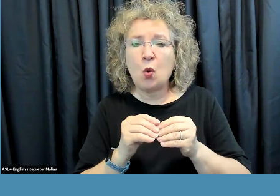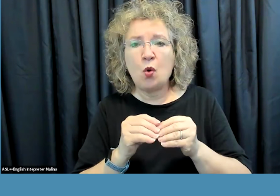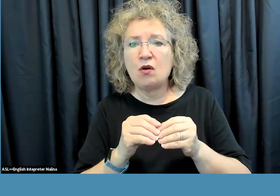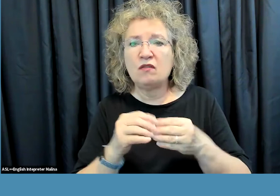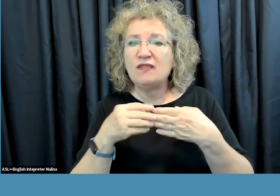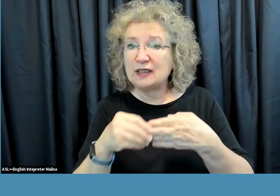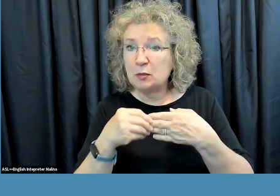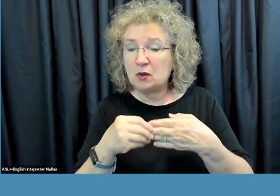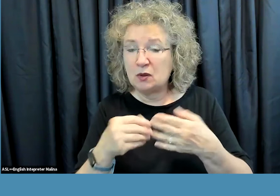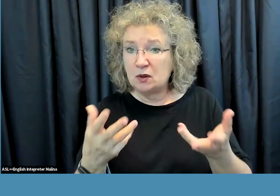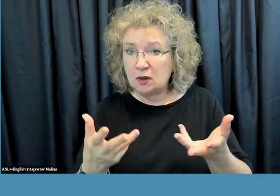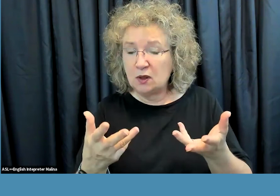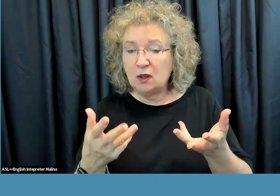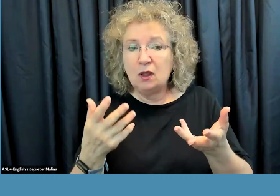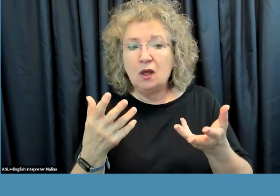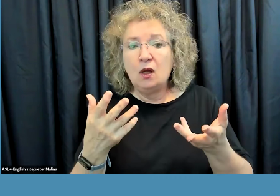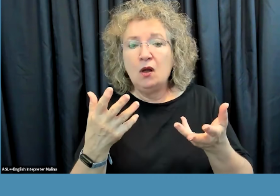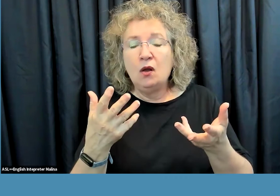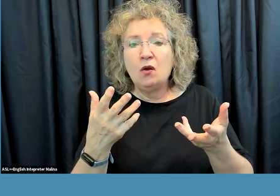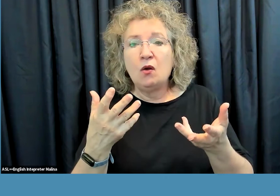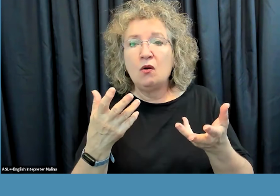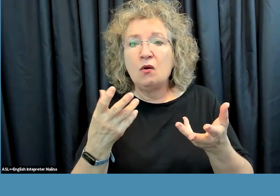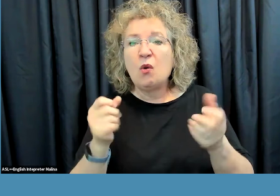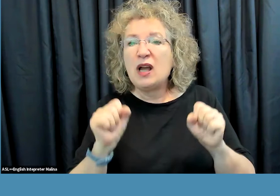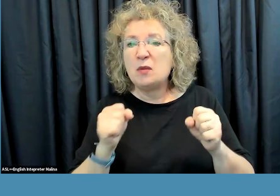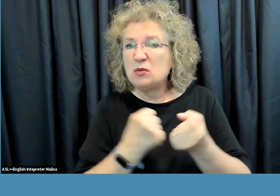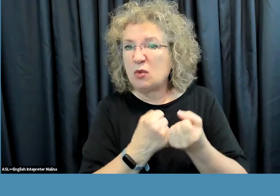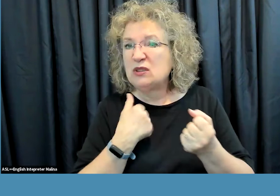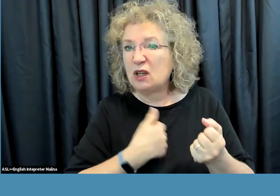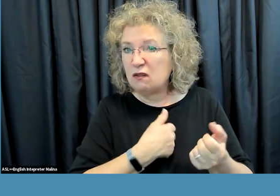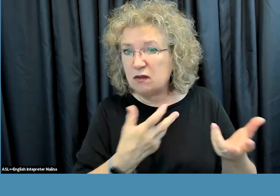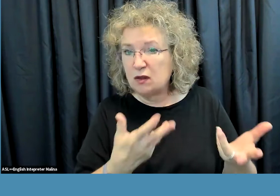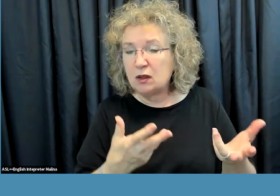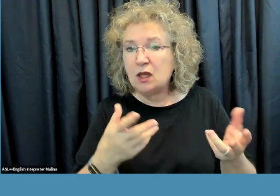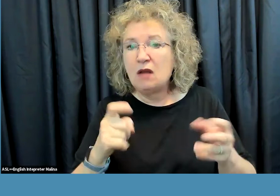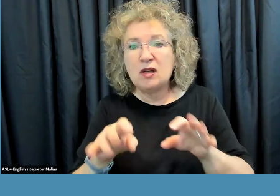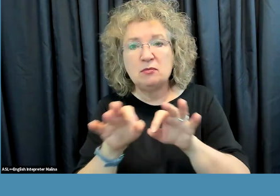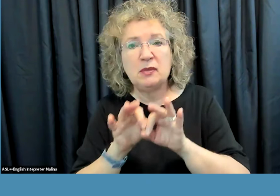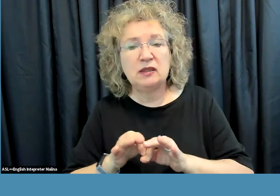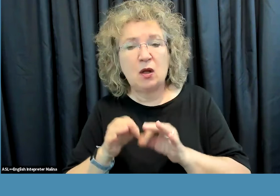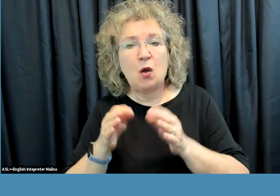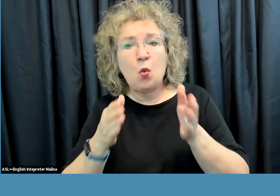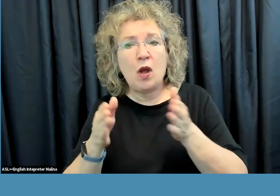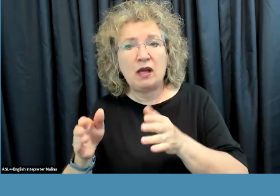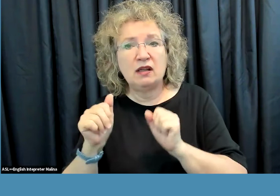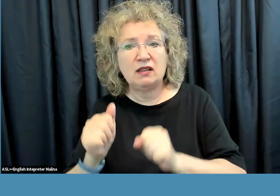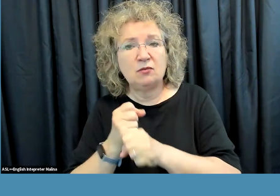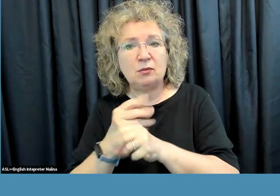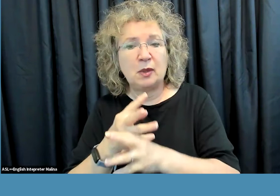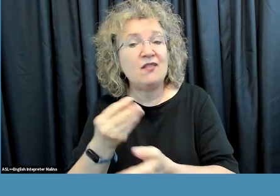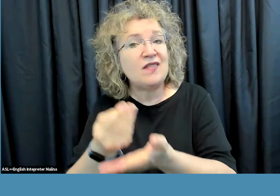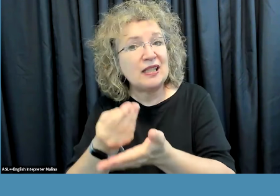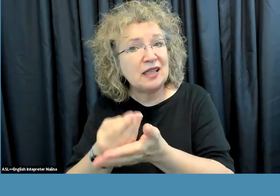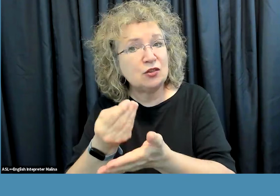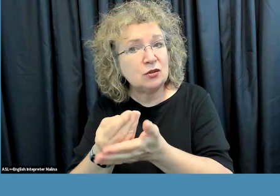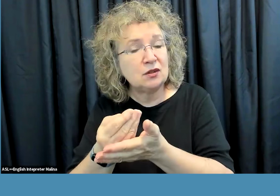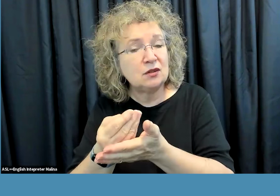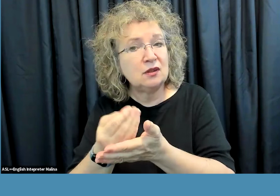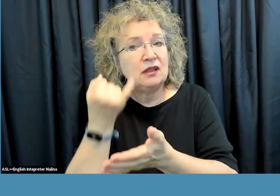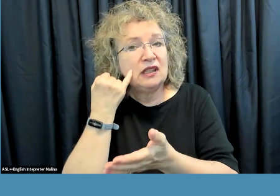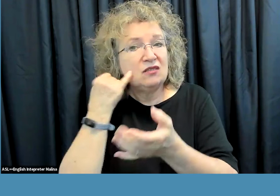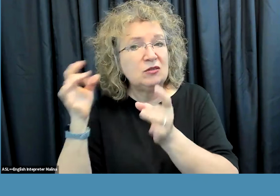to address some actions that you can take to be more financially prepared for disaster, and then